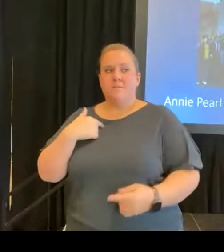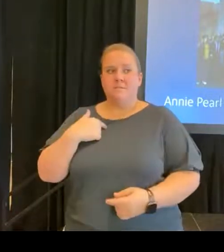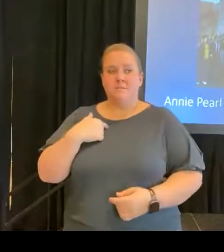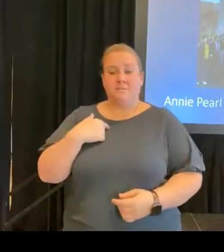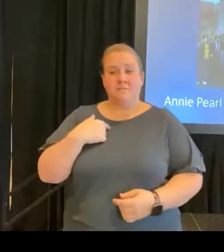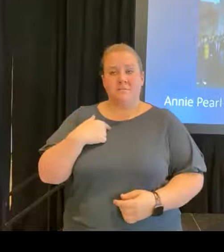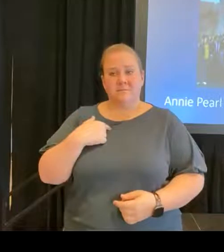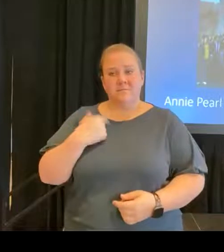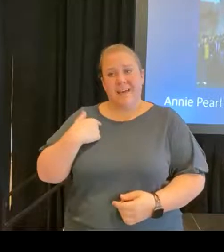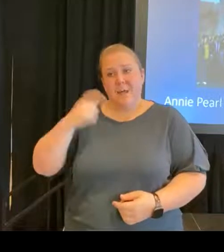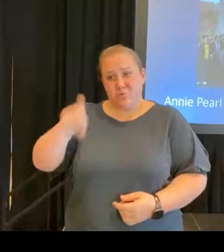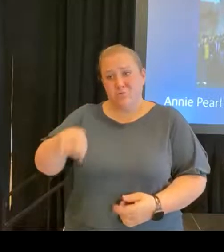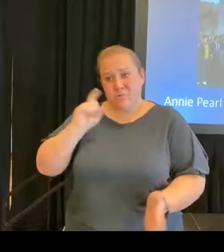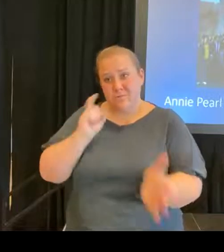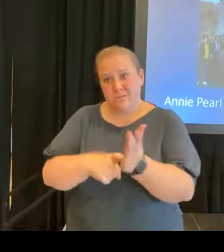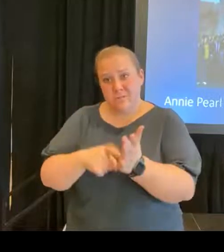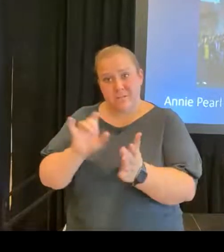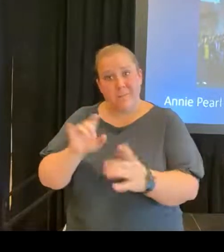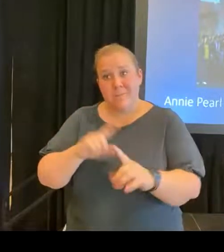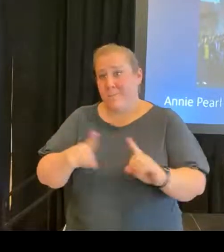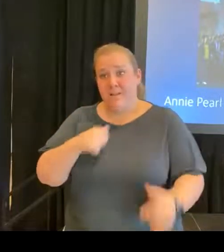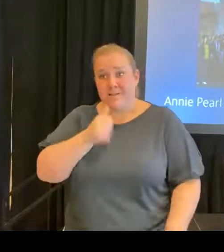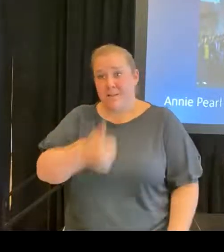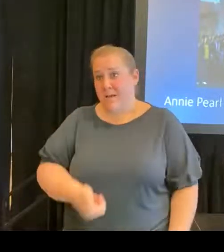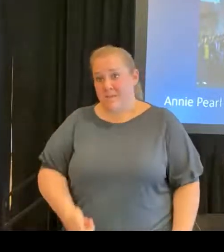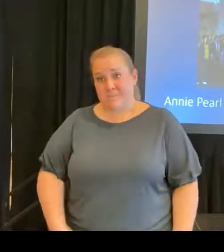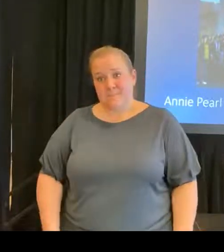able to detect that, but I didn't.